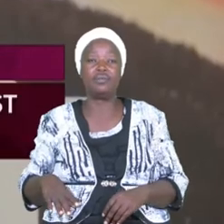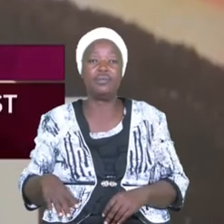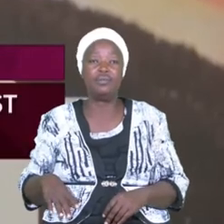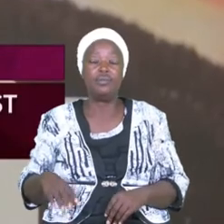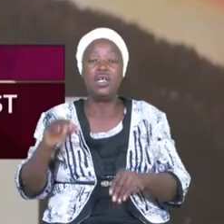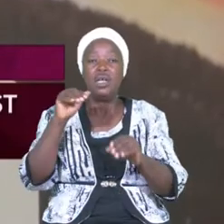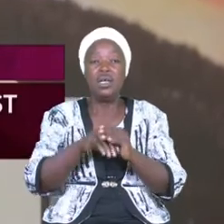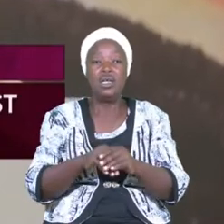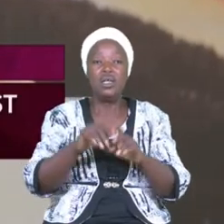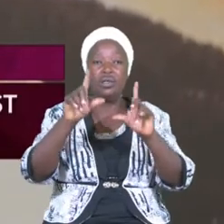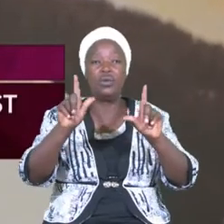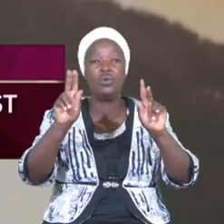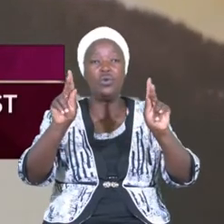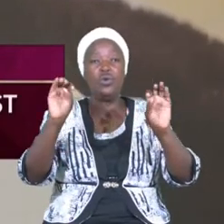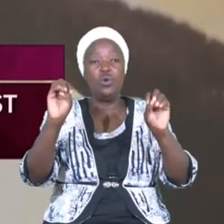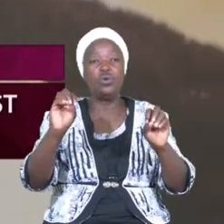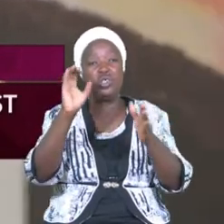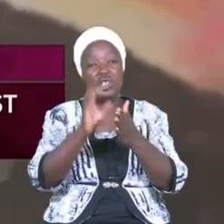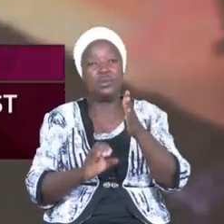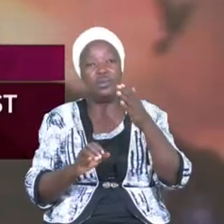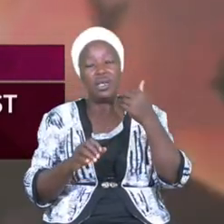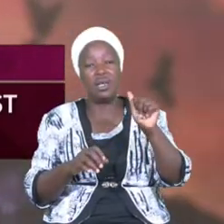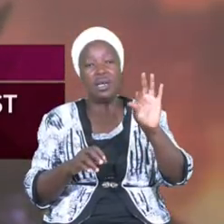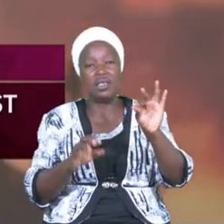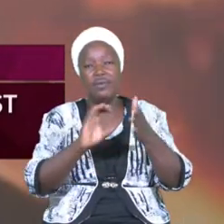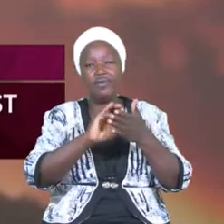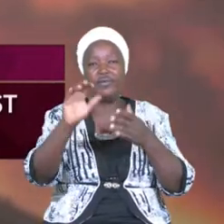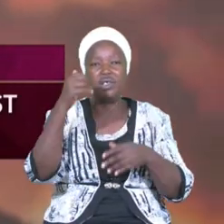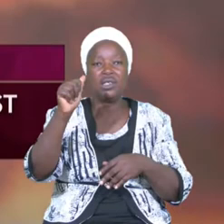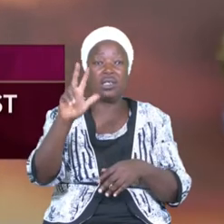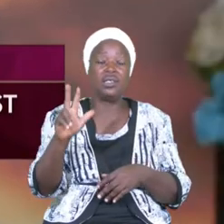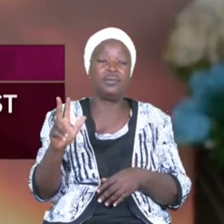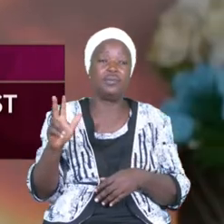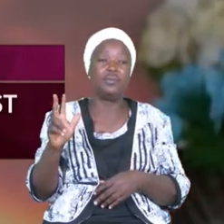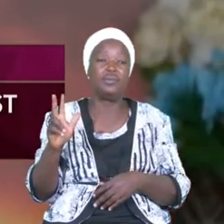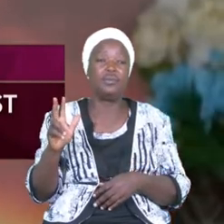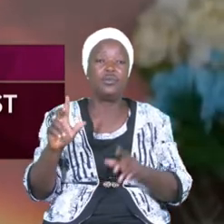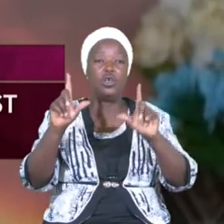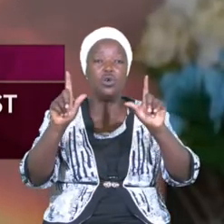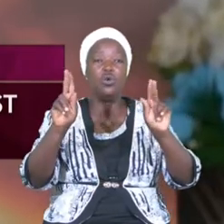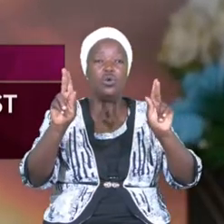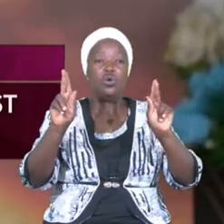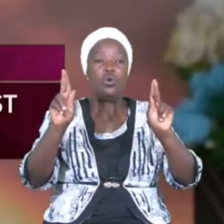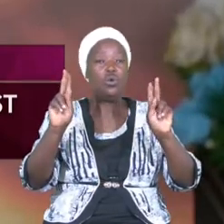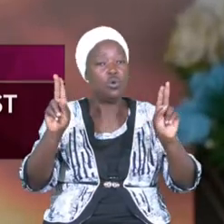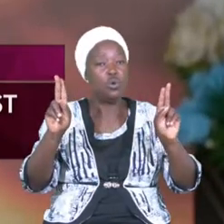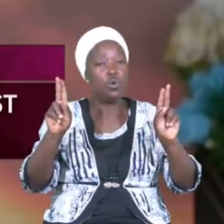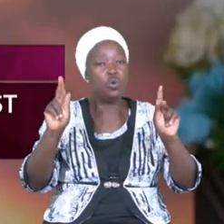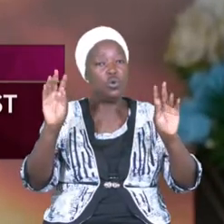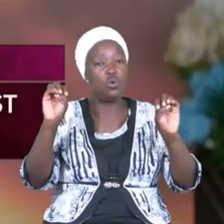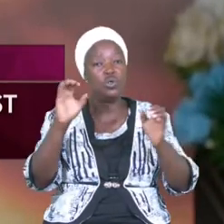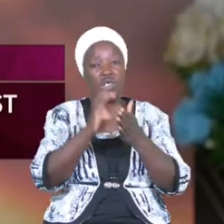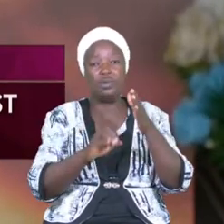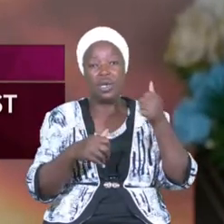at verse 13. Luke chapter 19, verse 13, and he